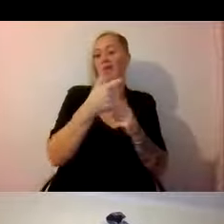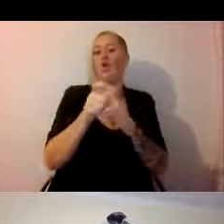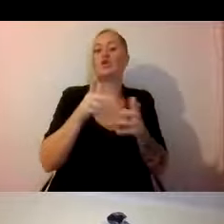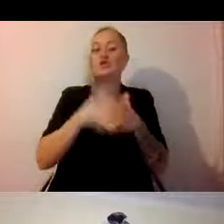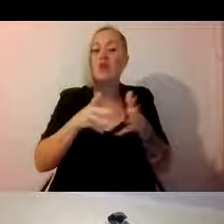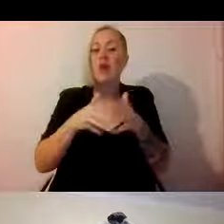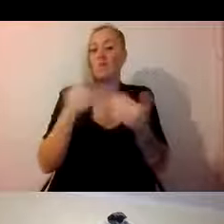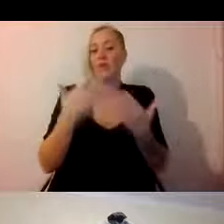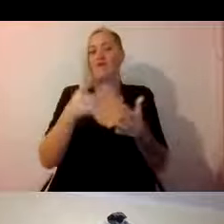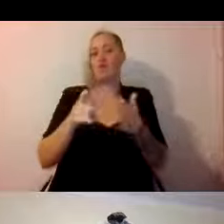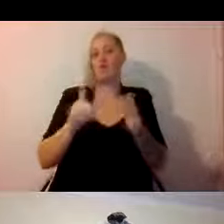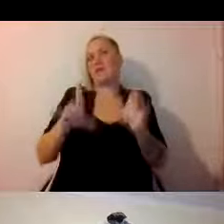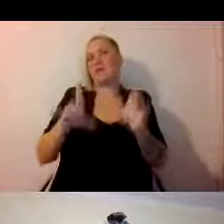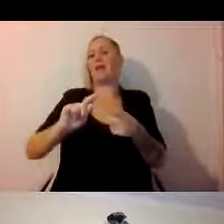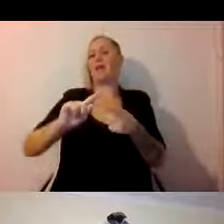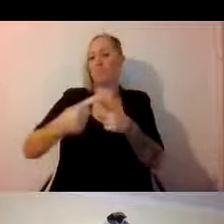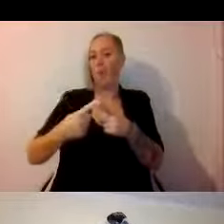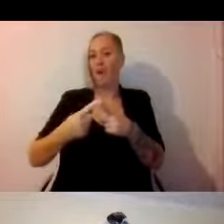able to communicate.